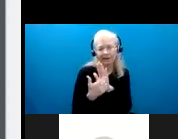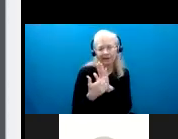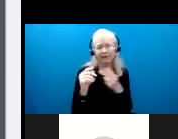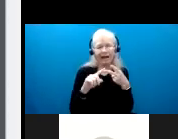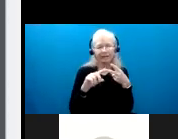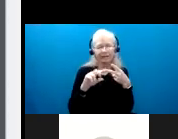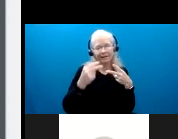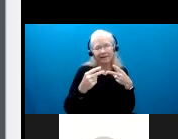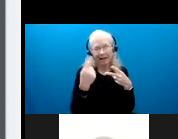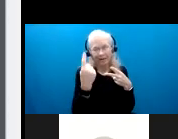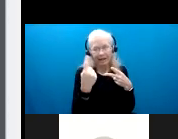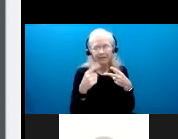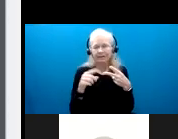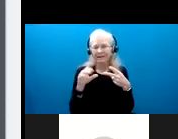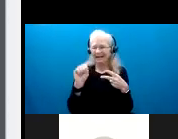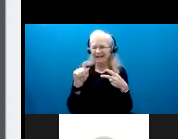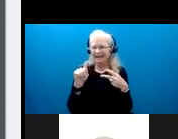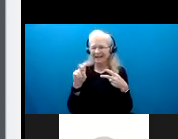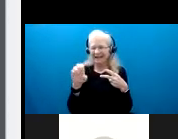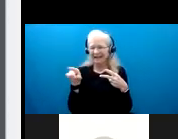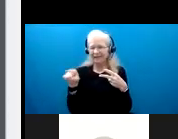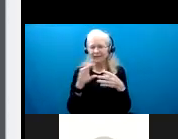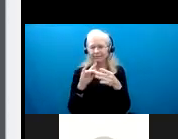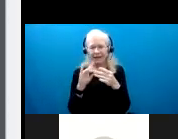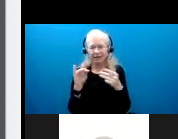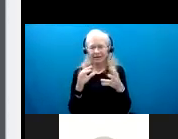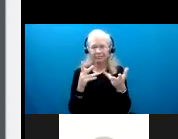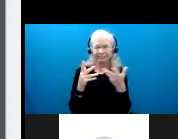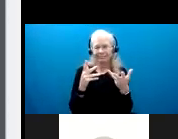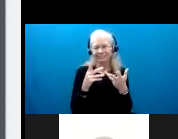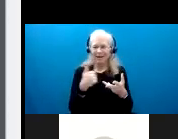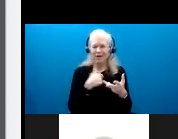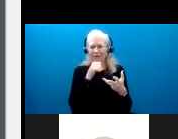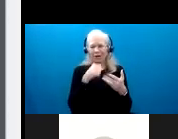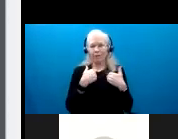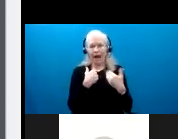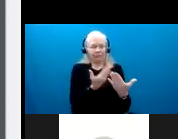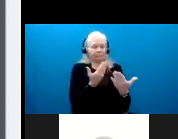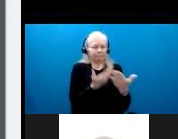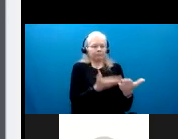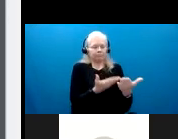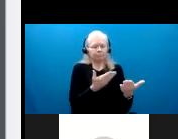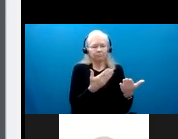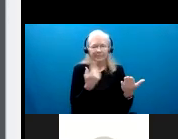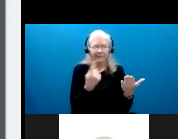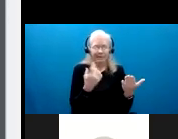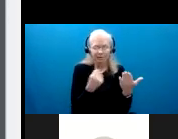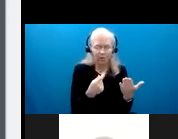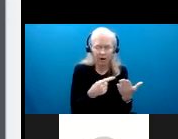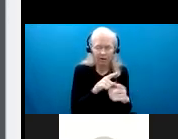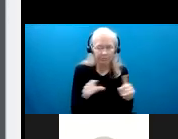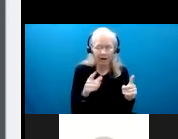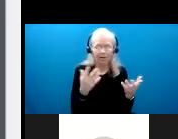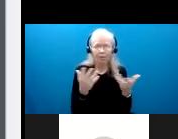mentioned. We don't really have anything concrete, but are open to hearing any ideas on changes that would support locally owned rental housing instead